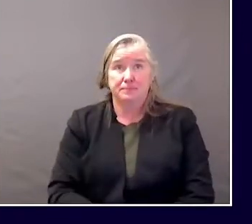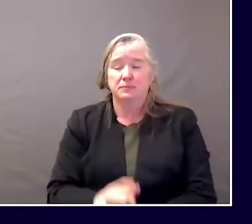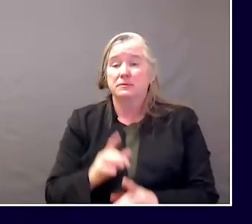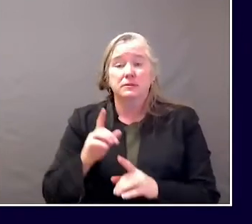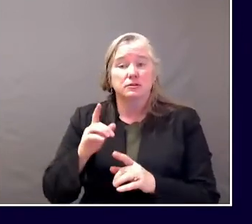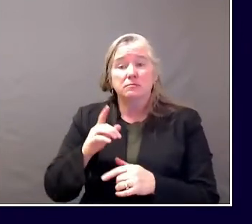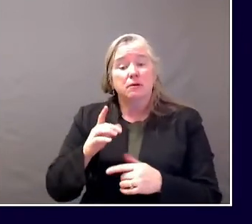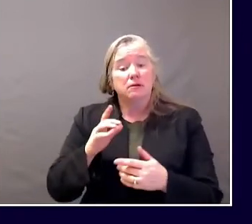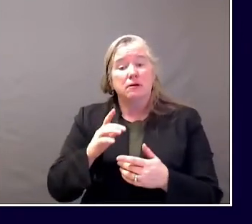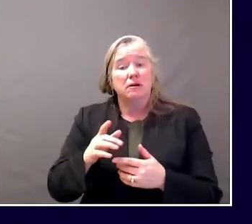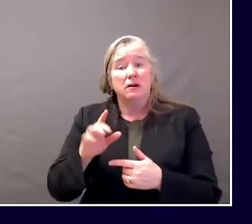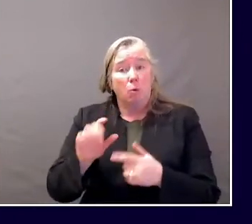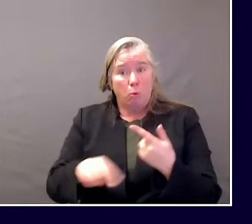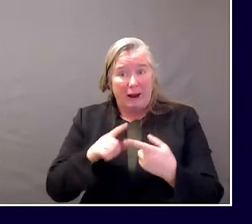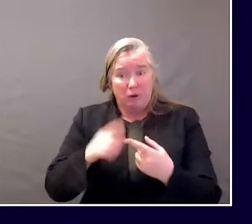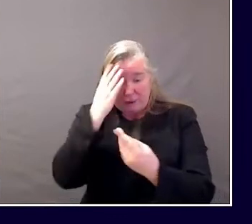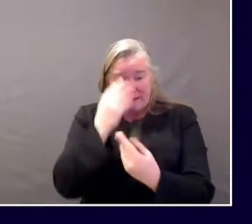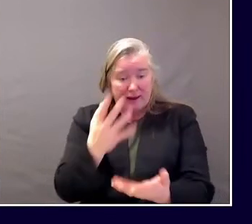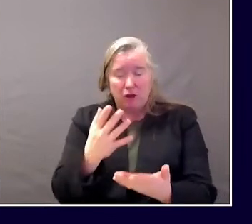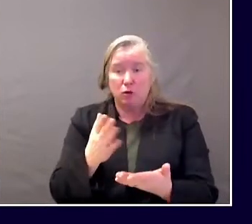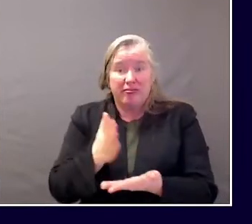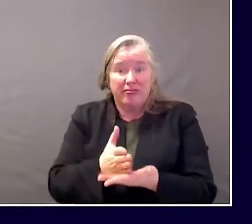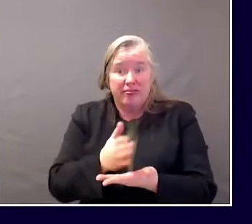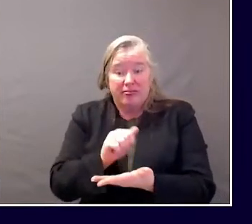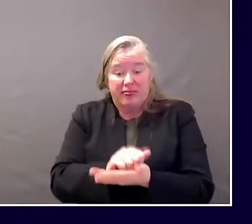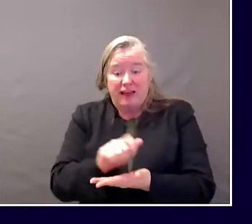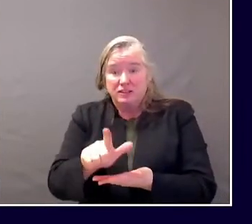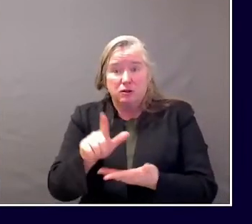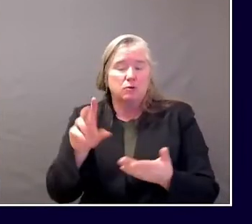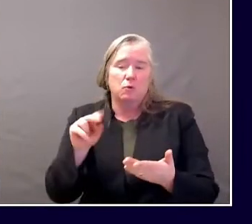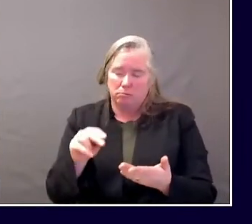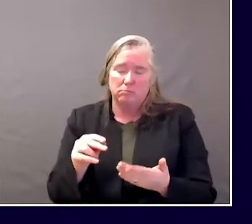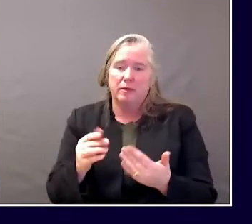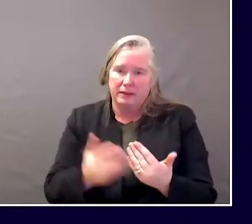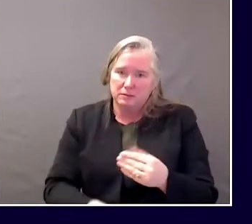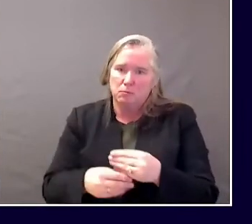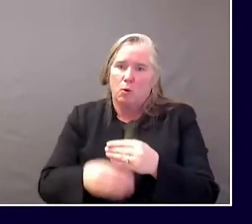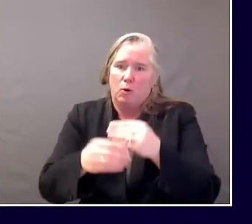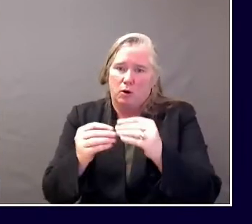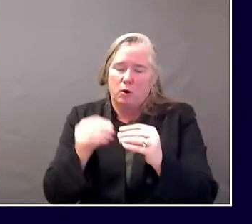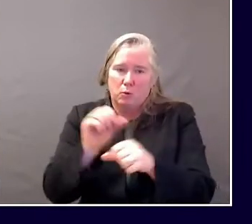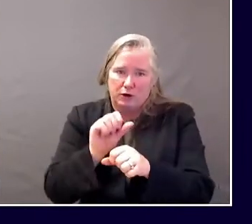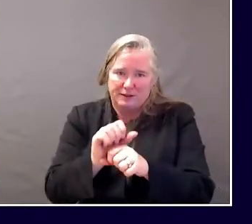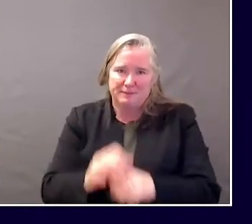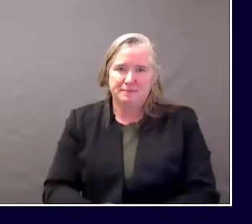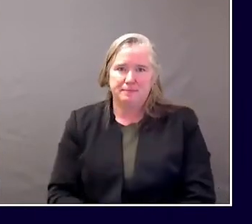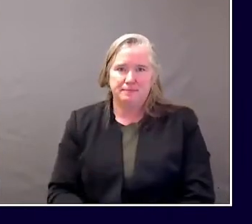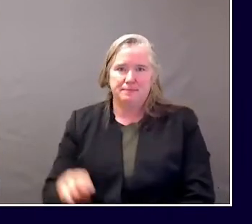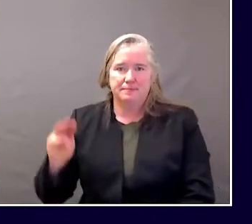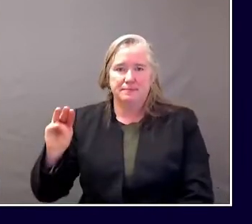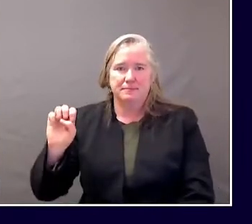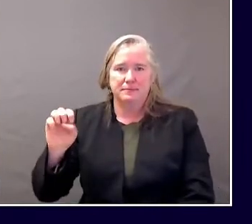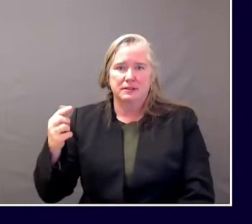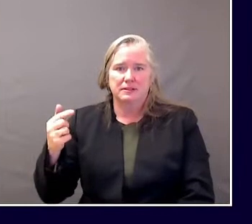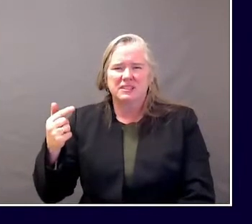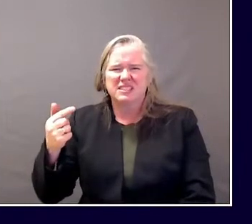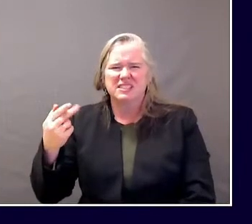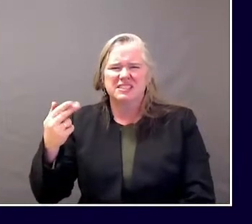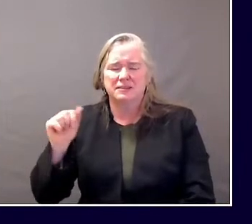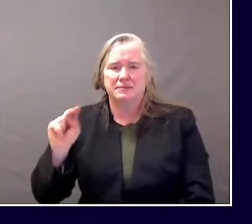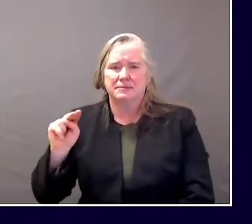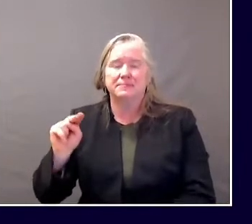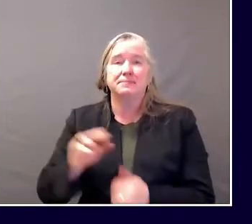I'm going to turn now to Megan at WMTW. Thanks for taking my question, Dr. Shah. It